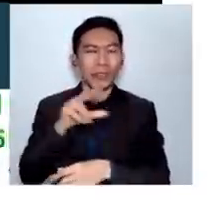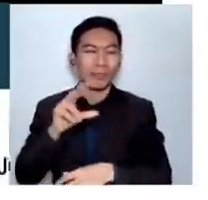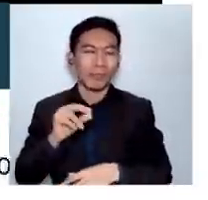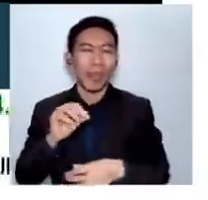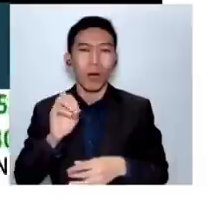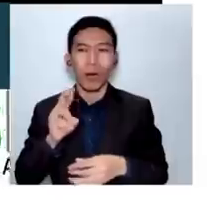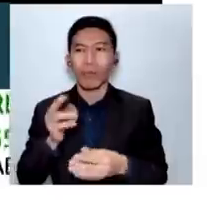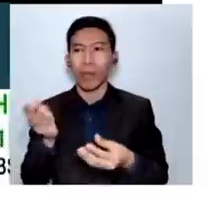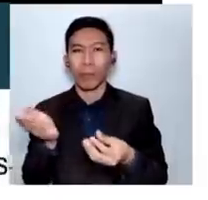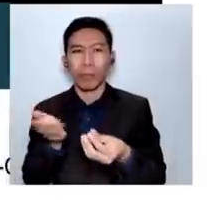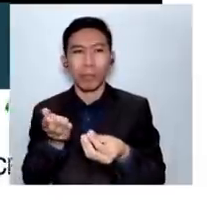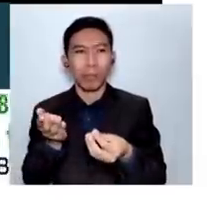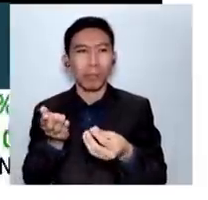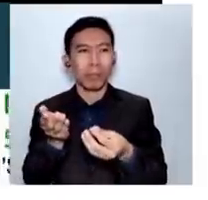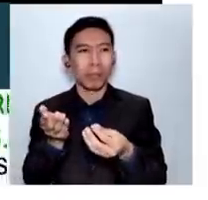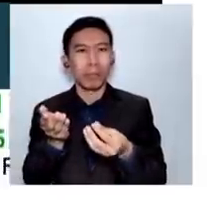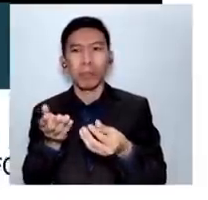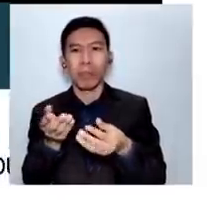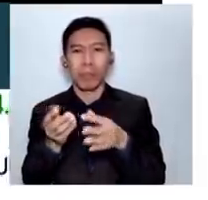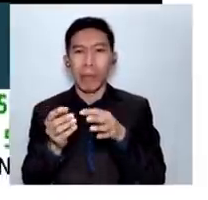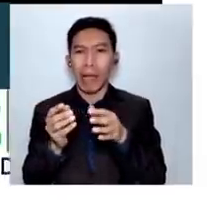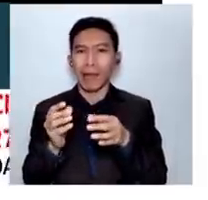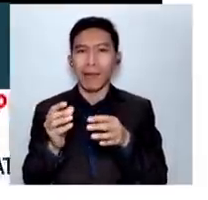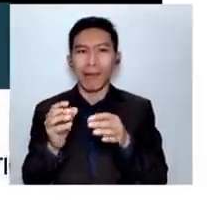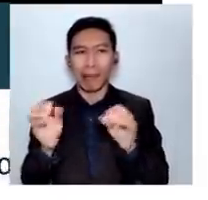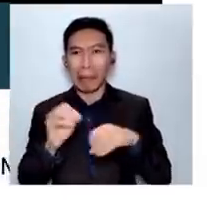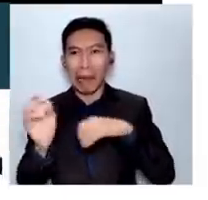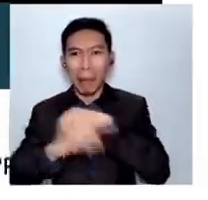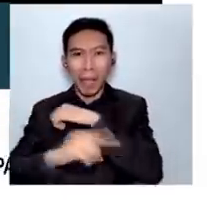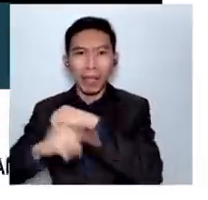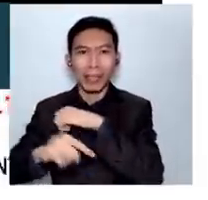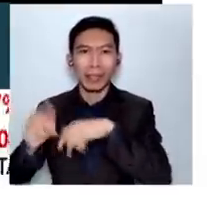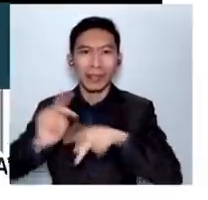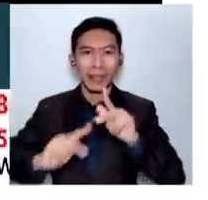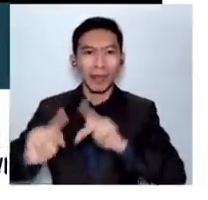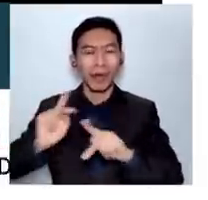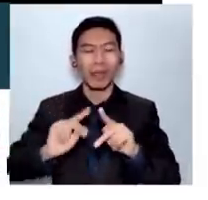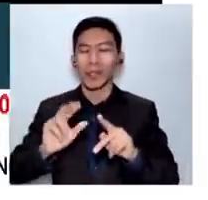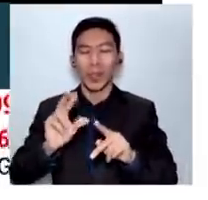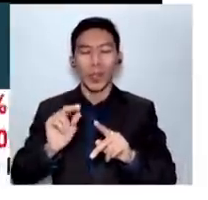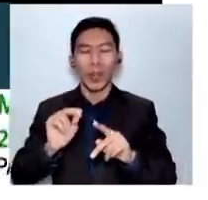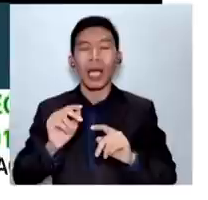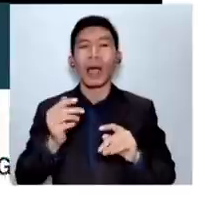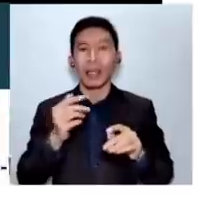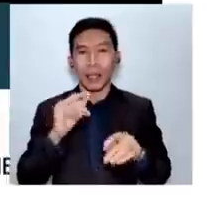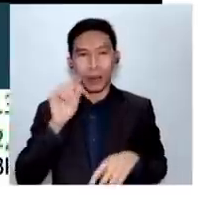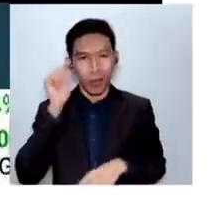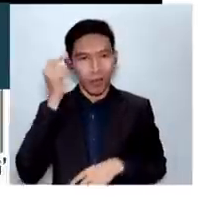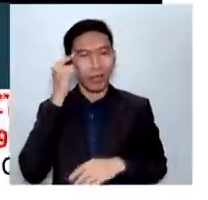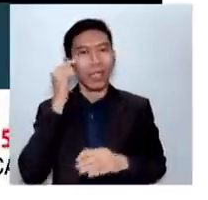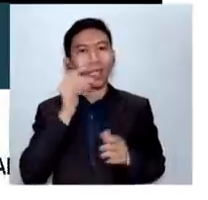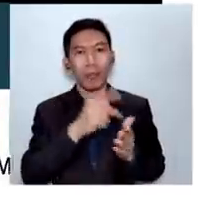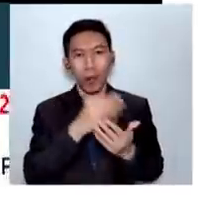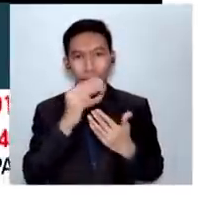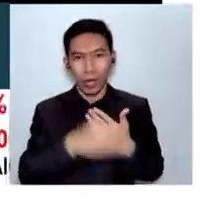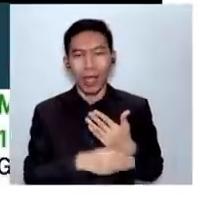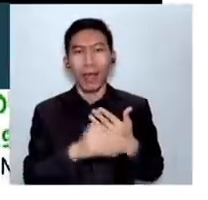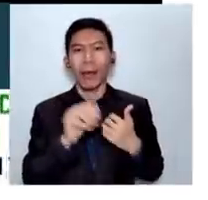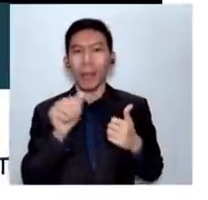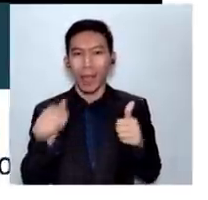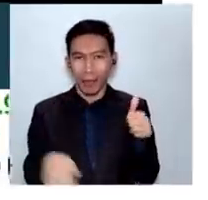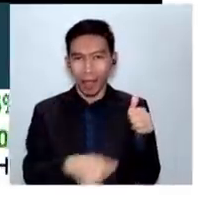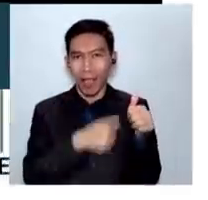exculpating people from responsibility. Hindi po yun. It's a program of government that we will execute, we will implement. And of